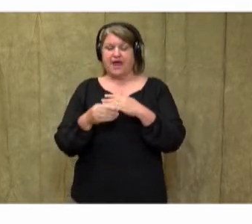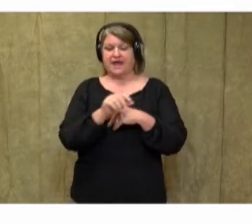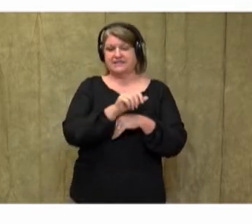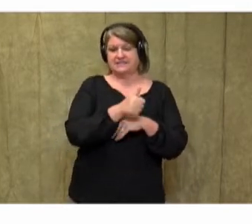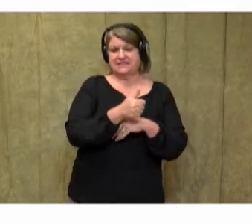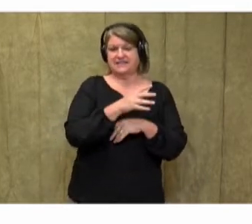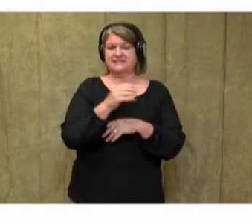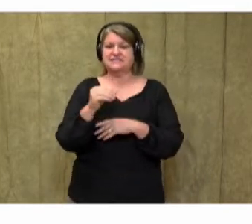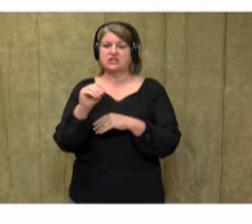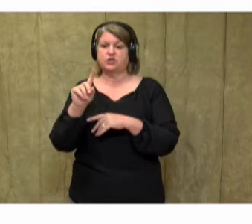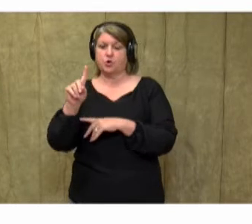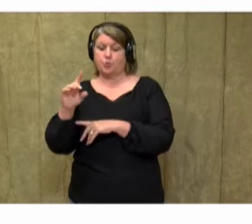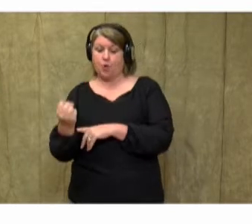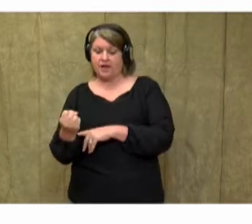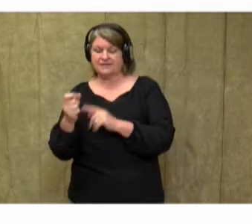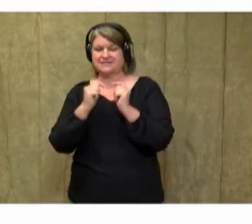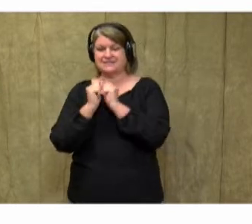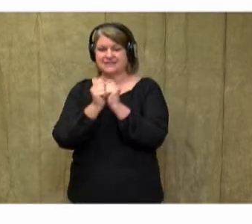together.